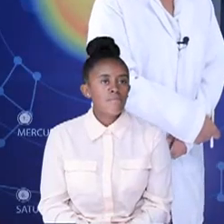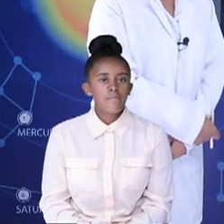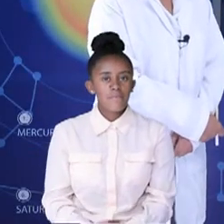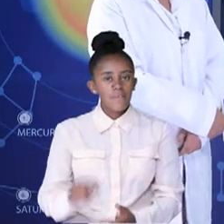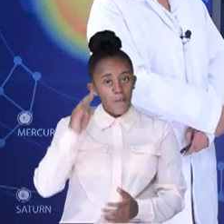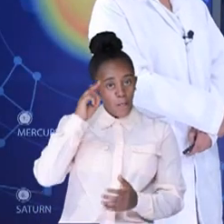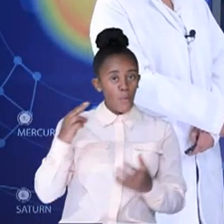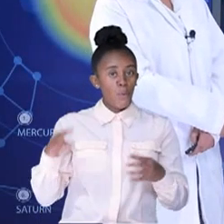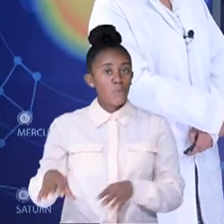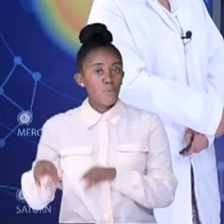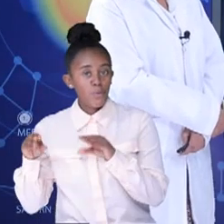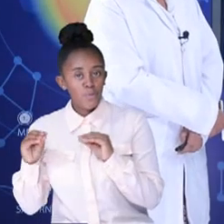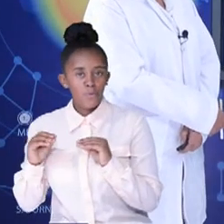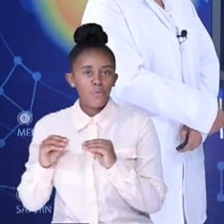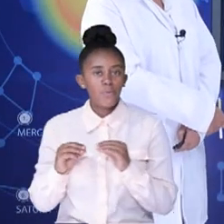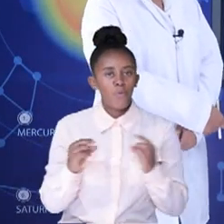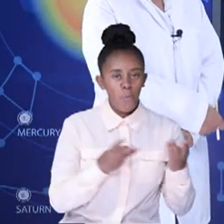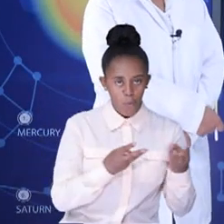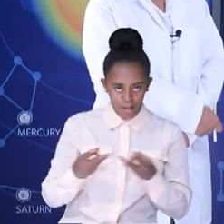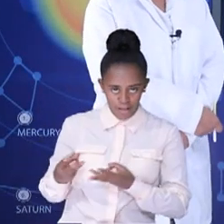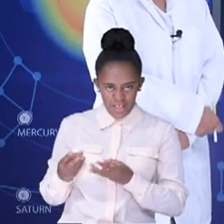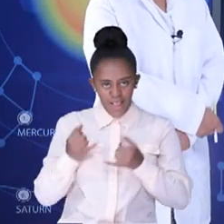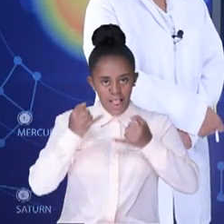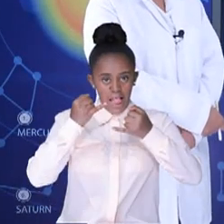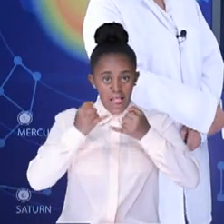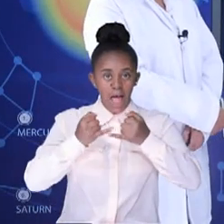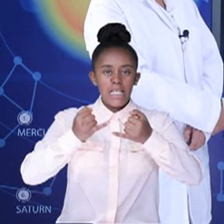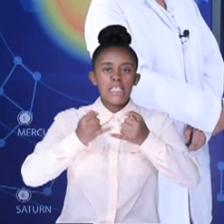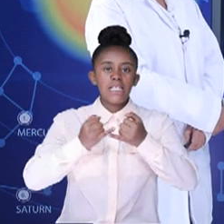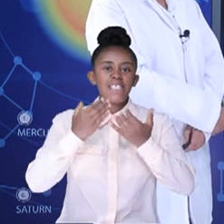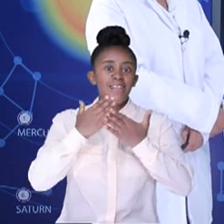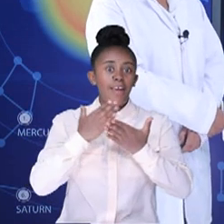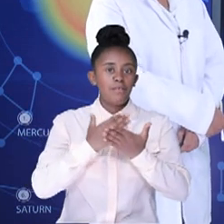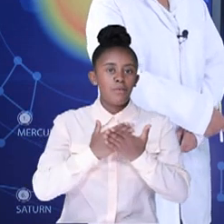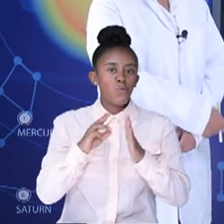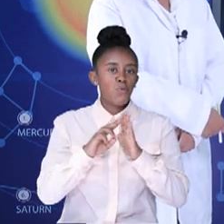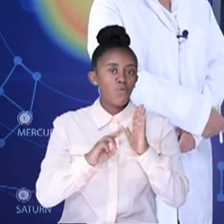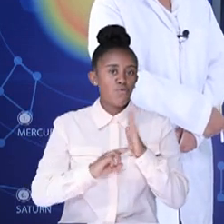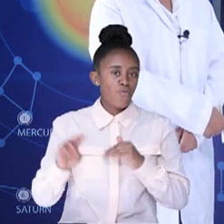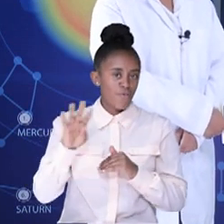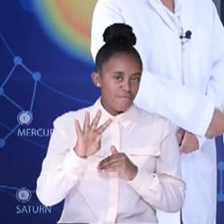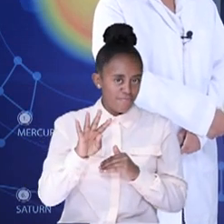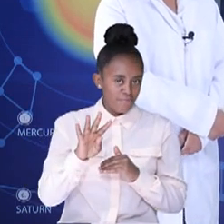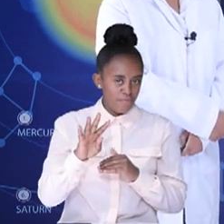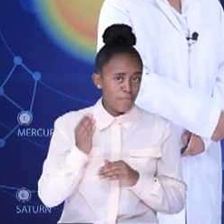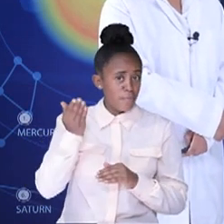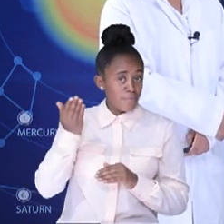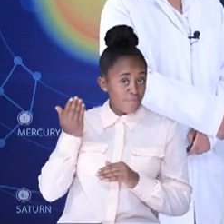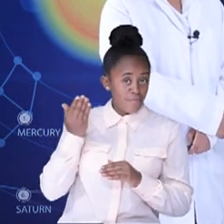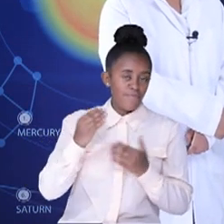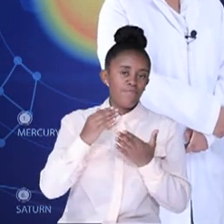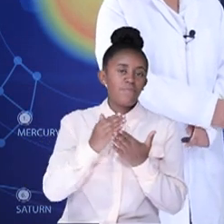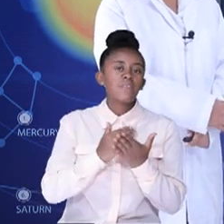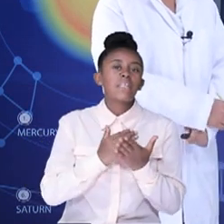Hello students, welcome to our last lesson on Unit 4. In our previous class, we